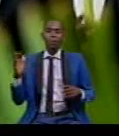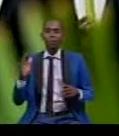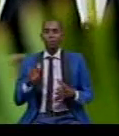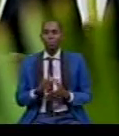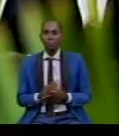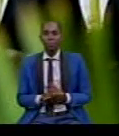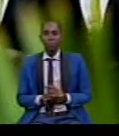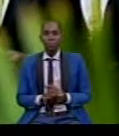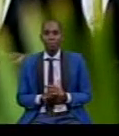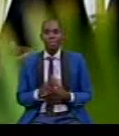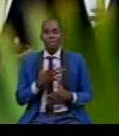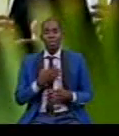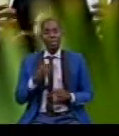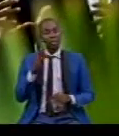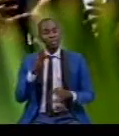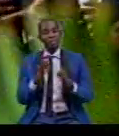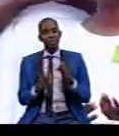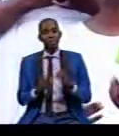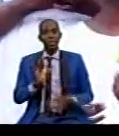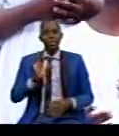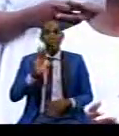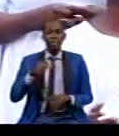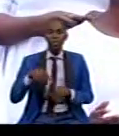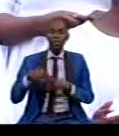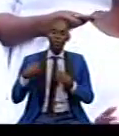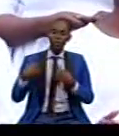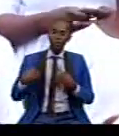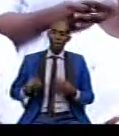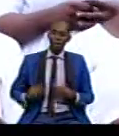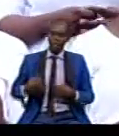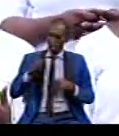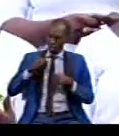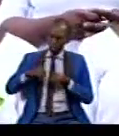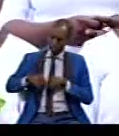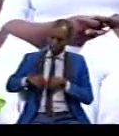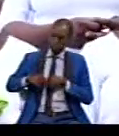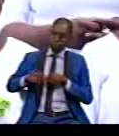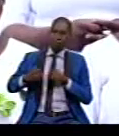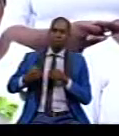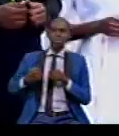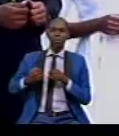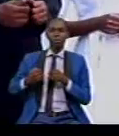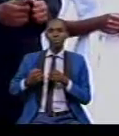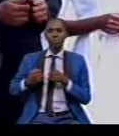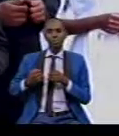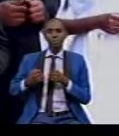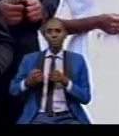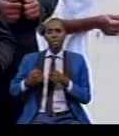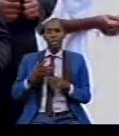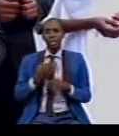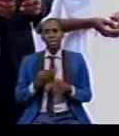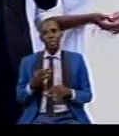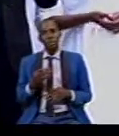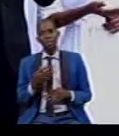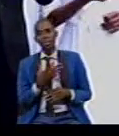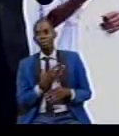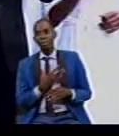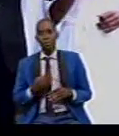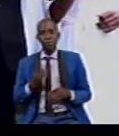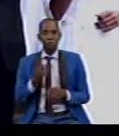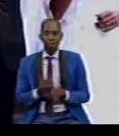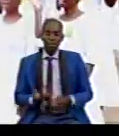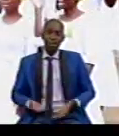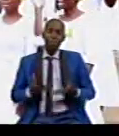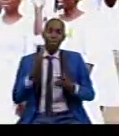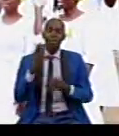therefore and be converted." When we truly repent, we turn away from our sin.